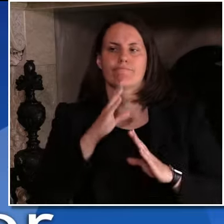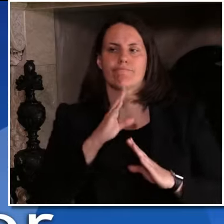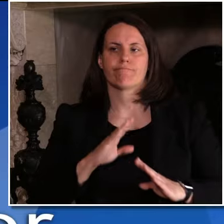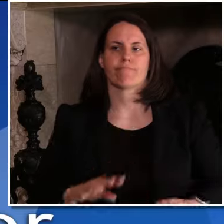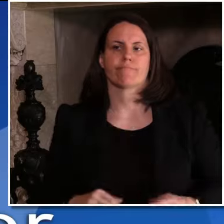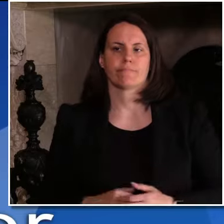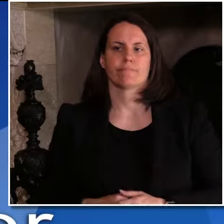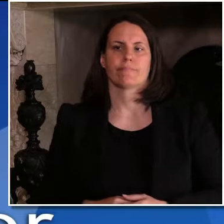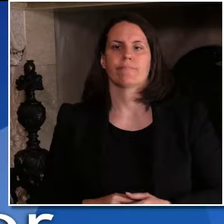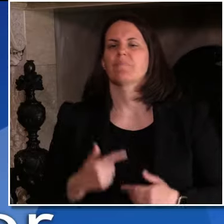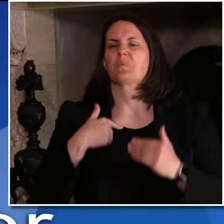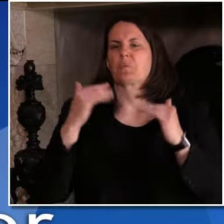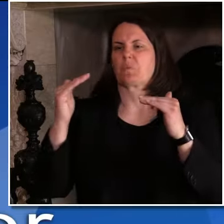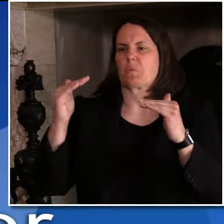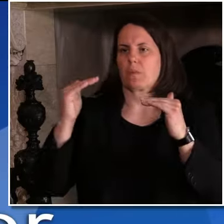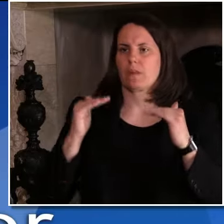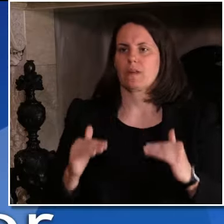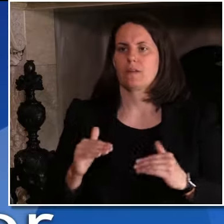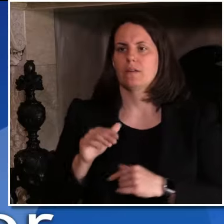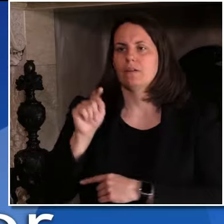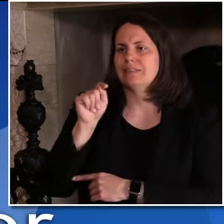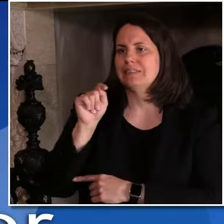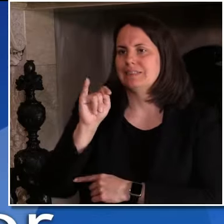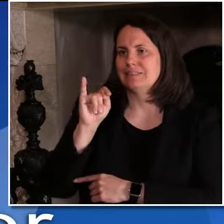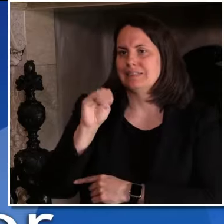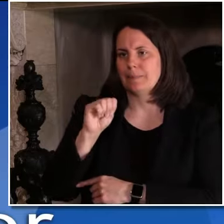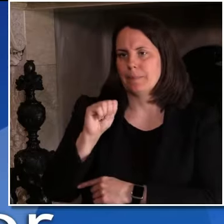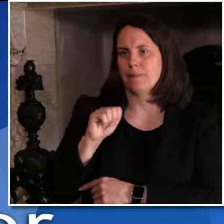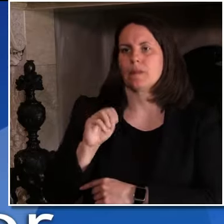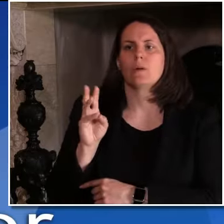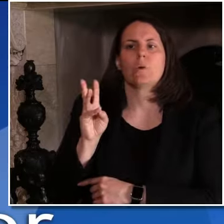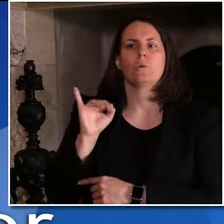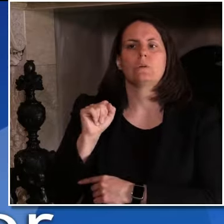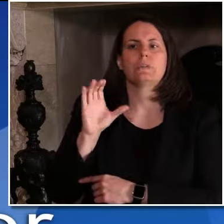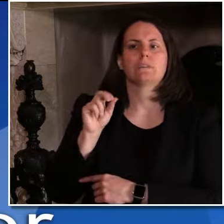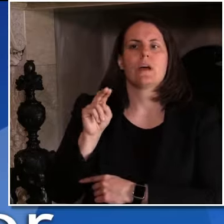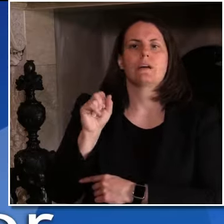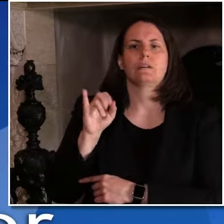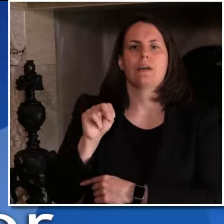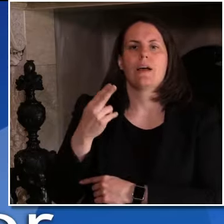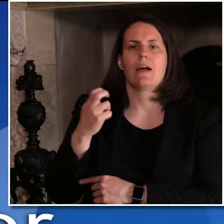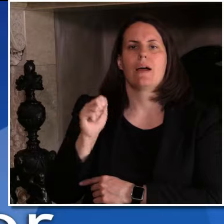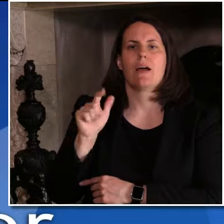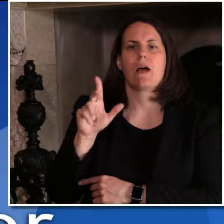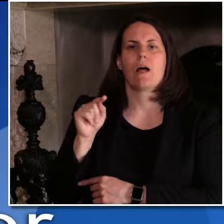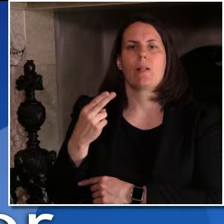Okay, we'll move on then to Tim Stum from Wisconsin Health News. Tim?